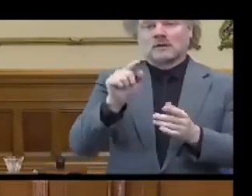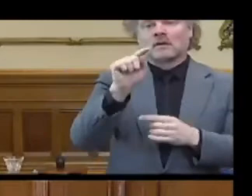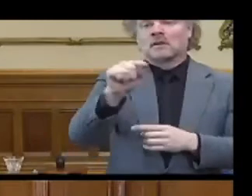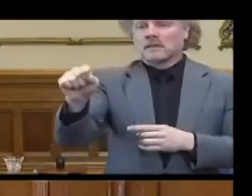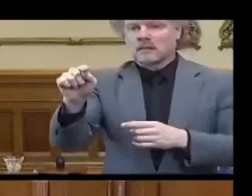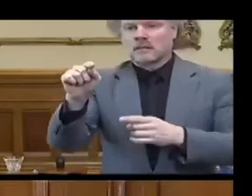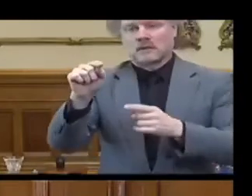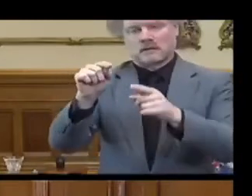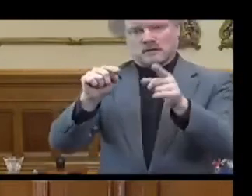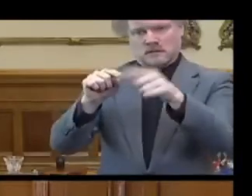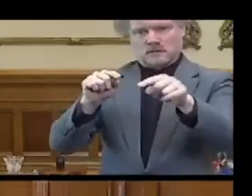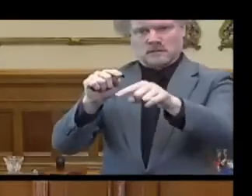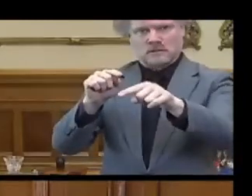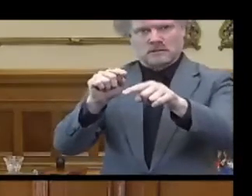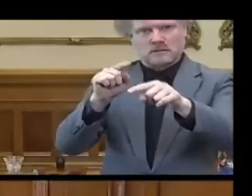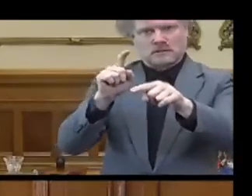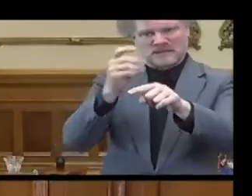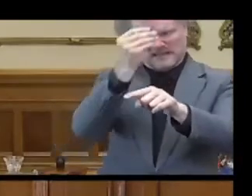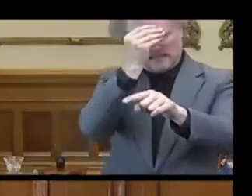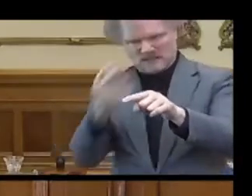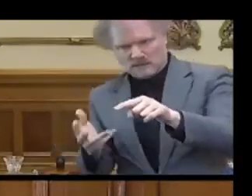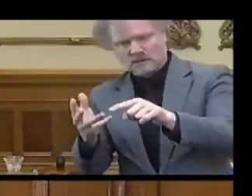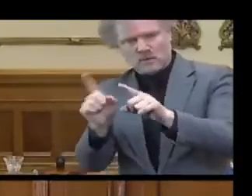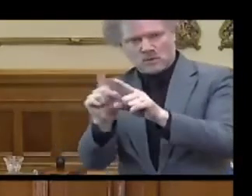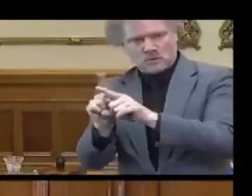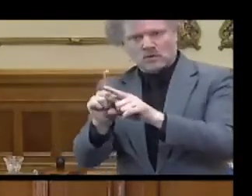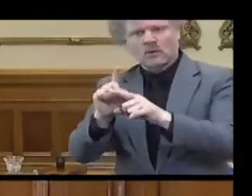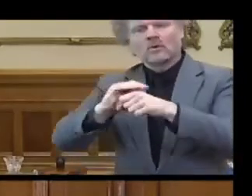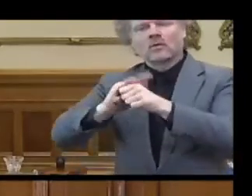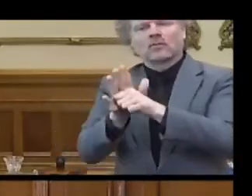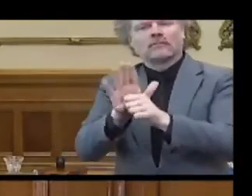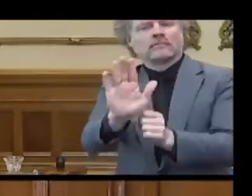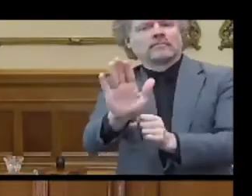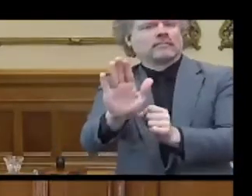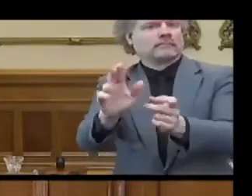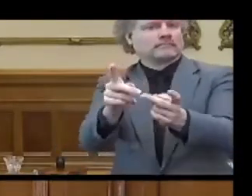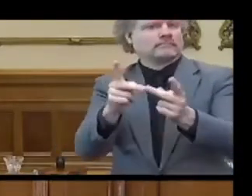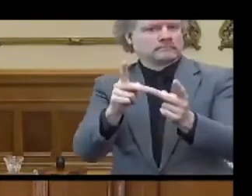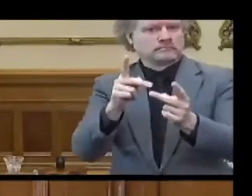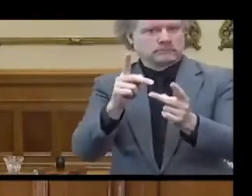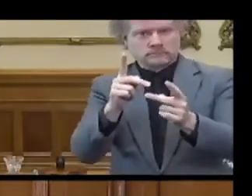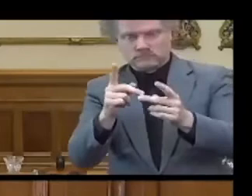let those individuals know as well what the COVID status in that facility is.